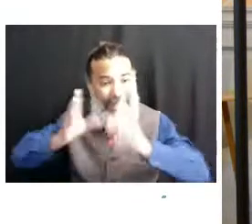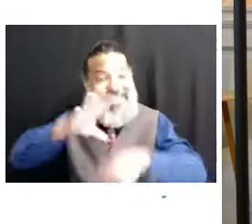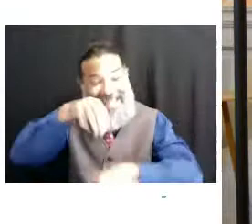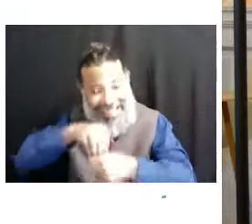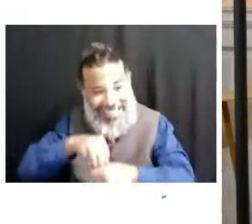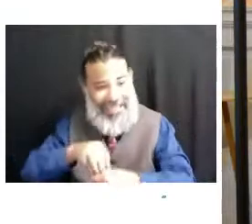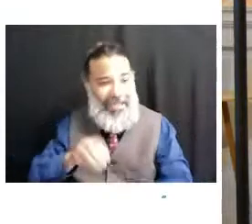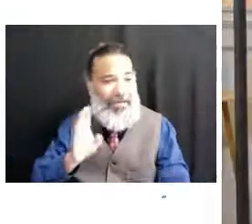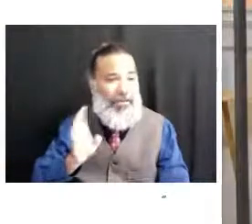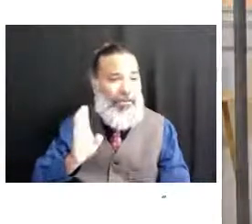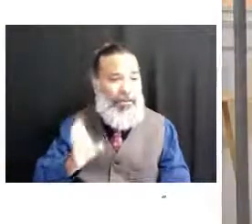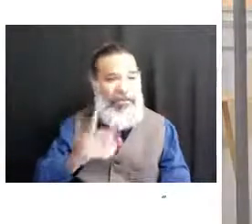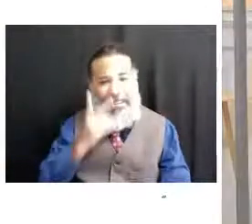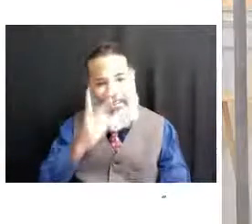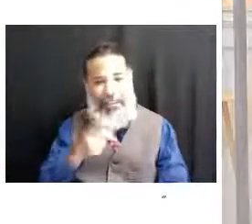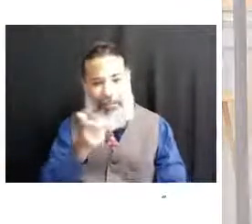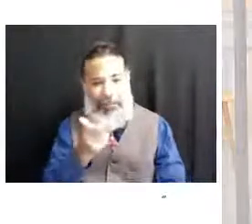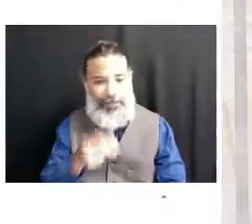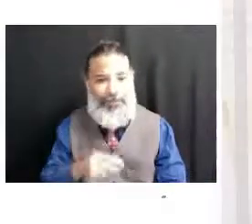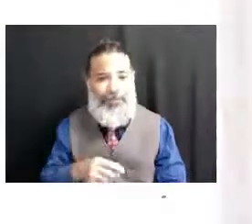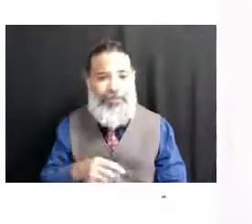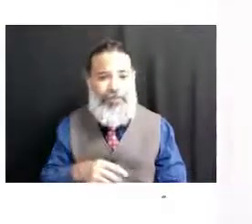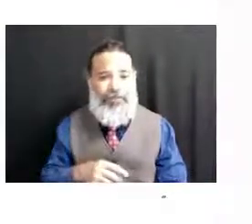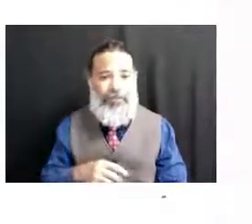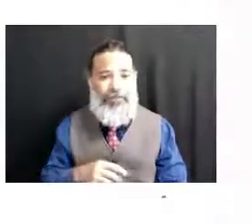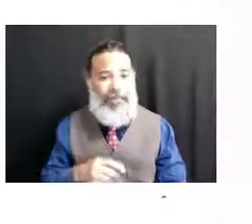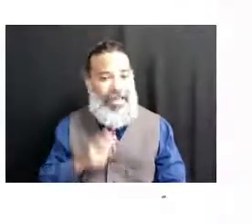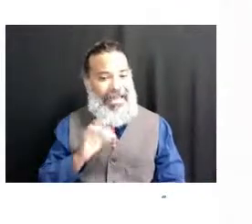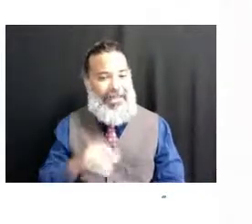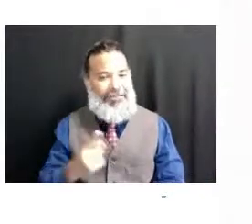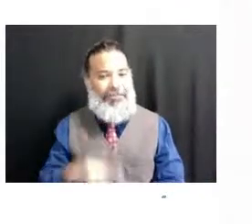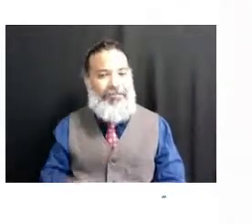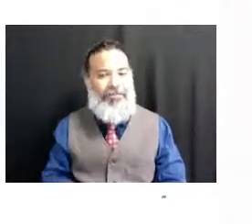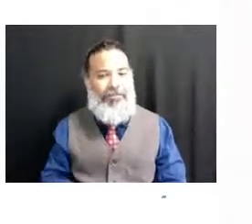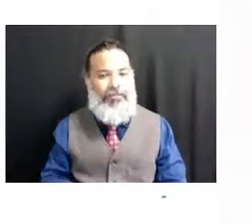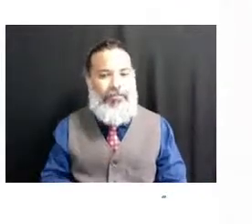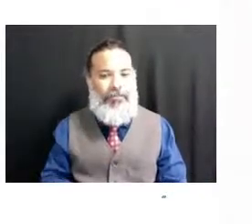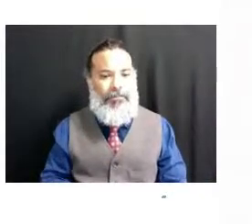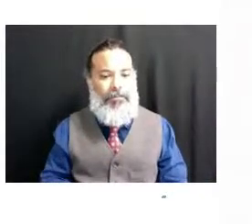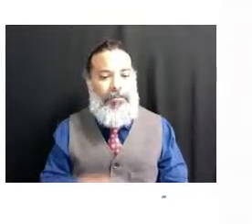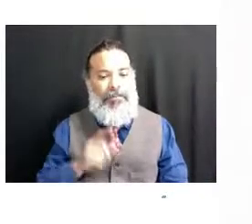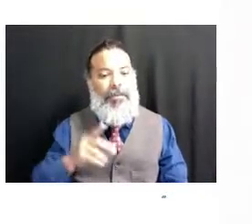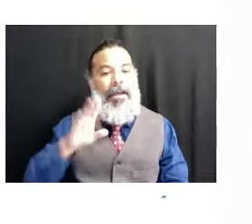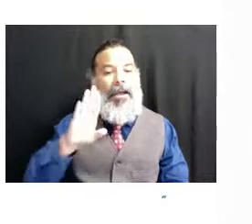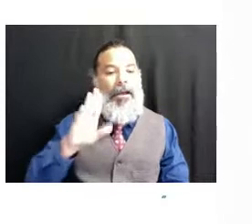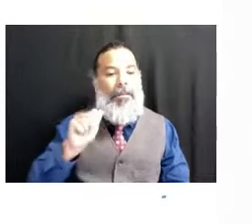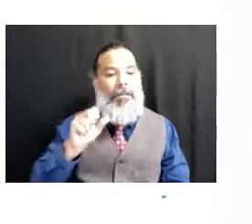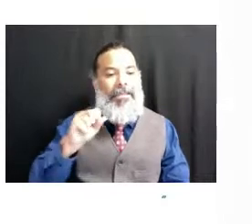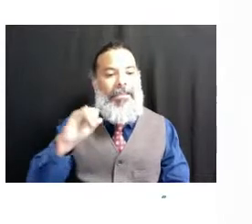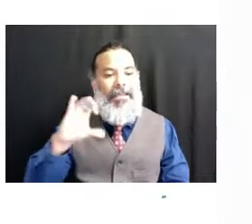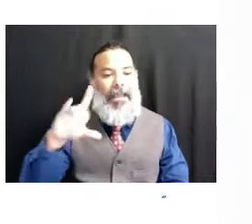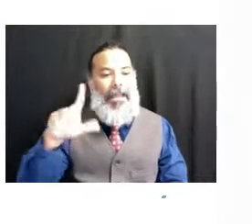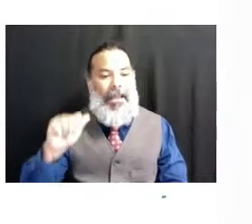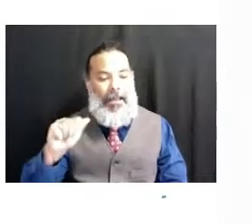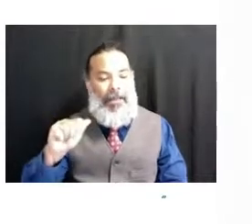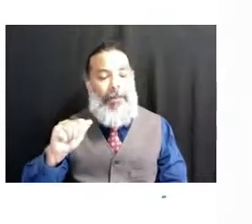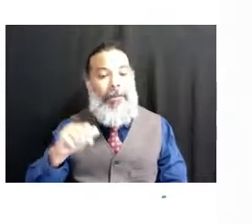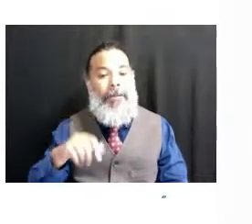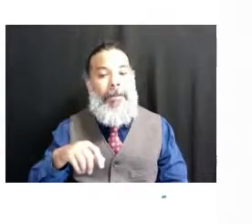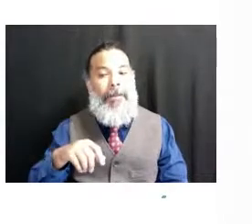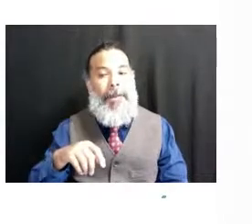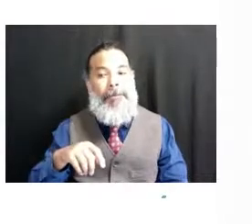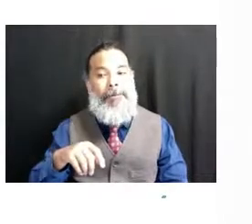city. And if we could see the, there it is. There's the Basilica. Now,